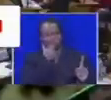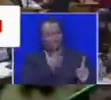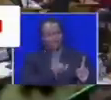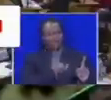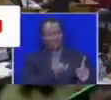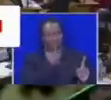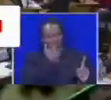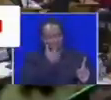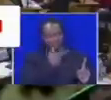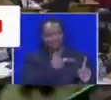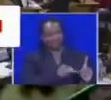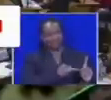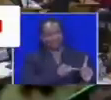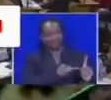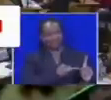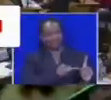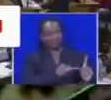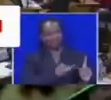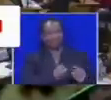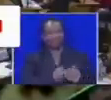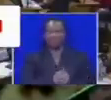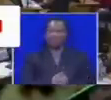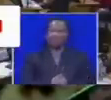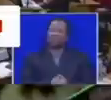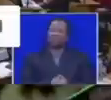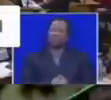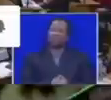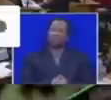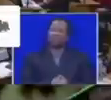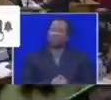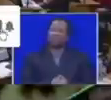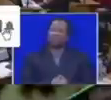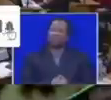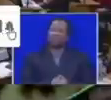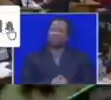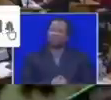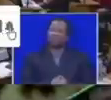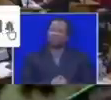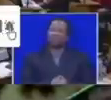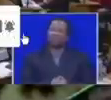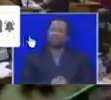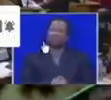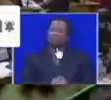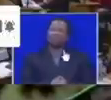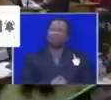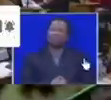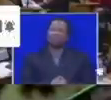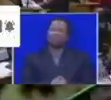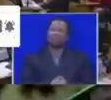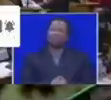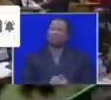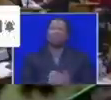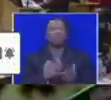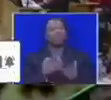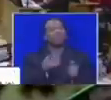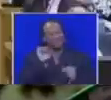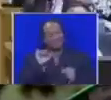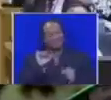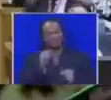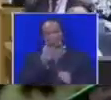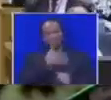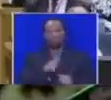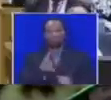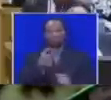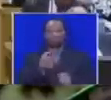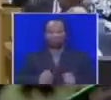you want Johnson. To do it. We are not scared of anything. Where come Zuma and kill at? Us here today. Honorable Johnson, do you have a